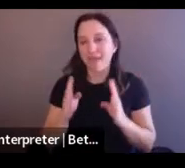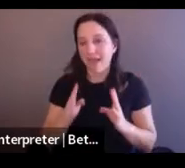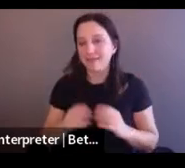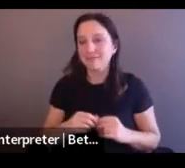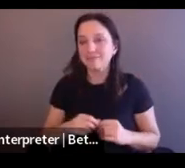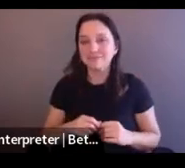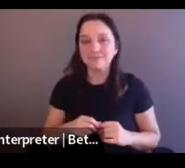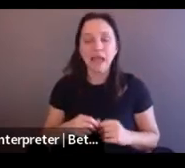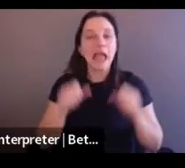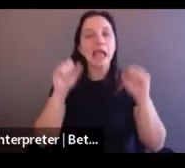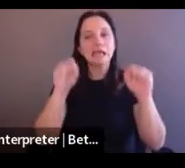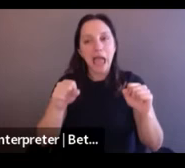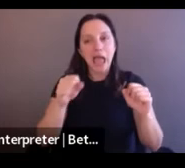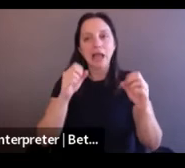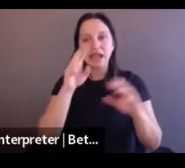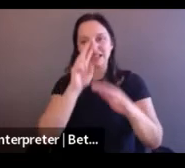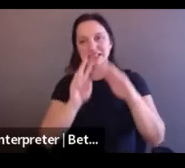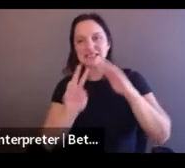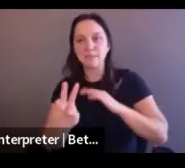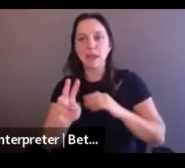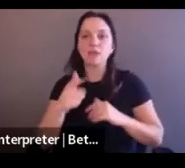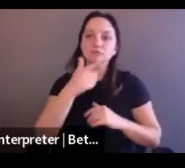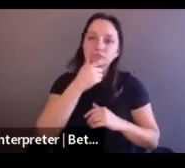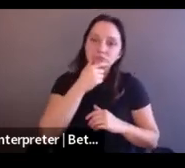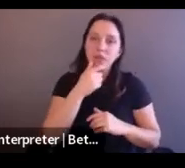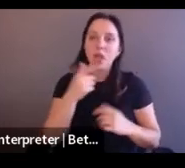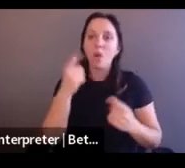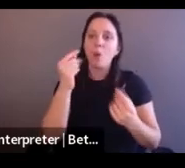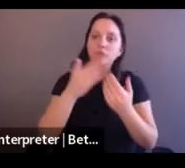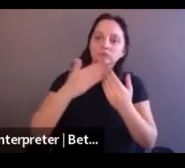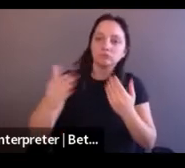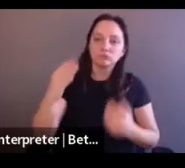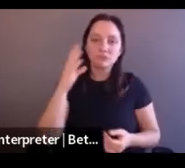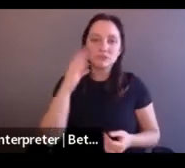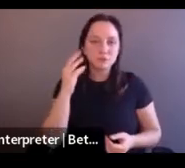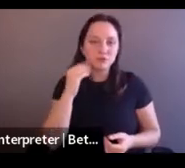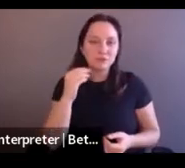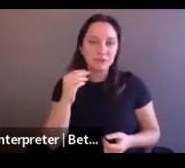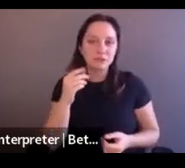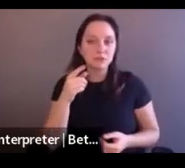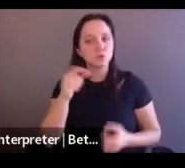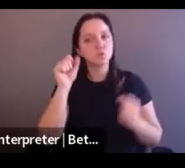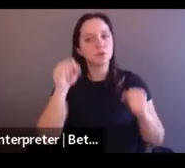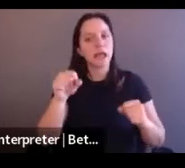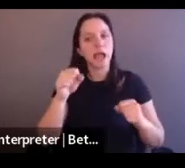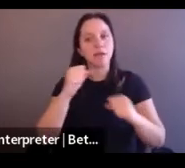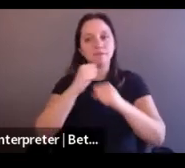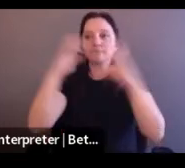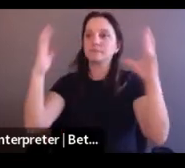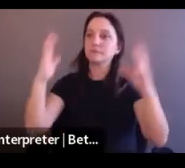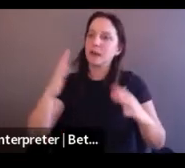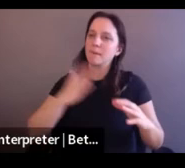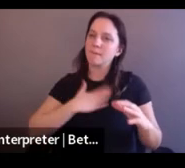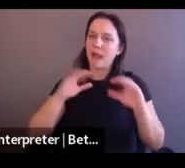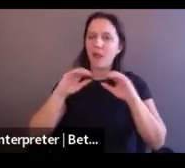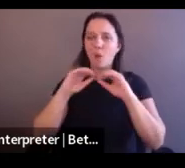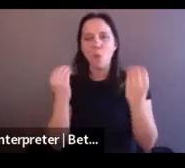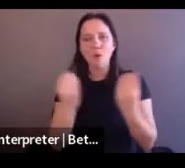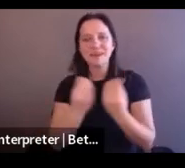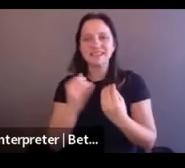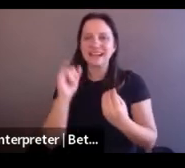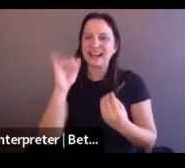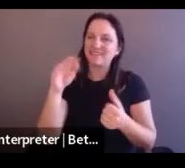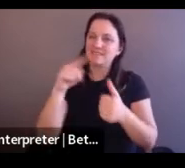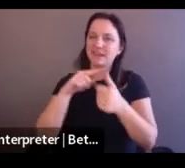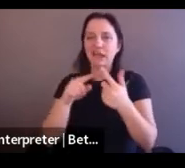experience and kind of how your organization kind of, you know, sort of, you know, is going to handle each piece of